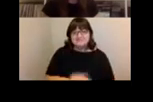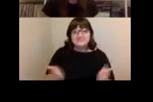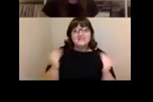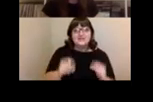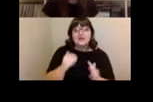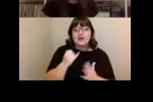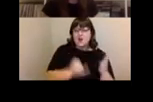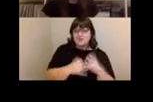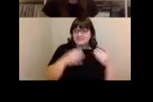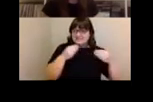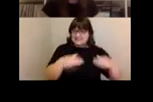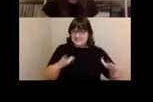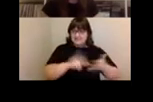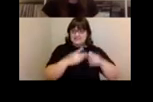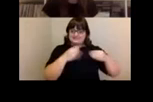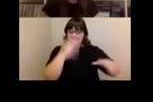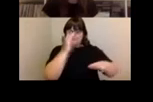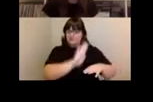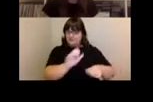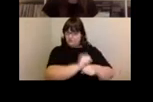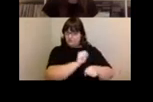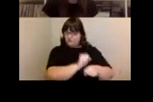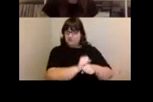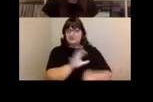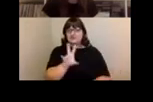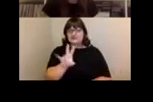for the sale of the work for $785.